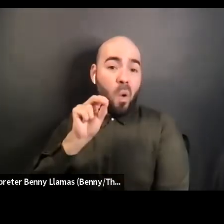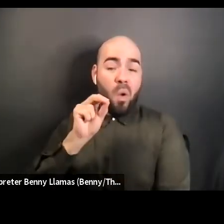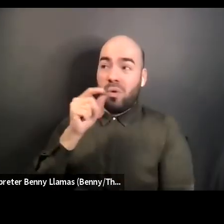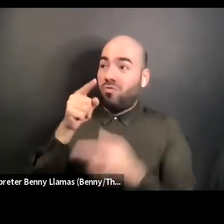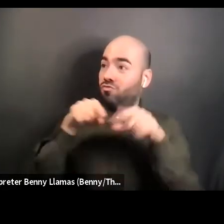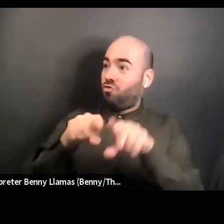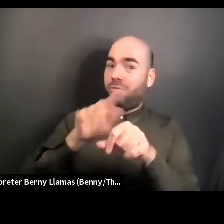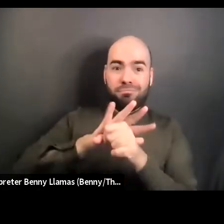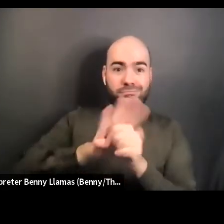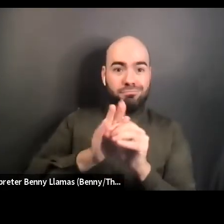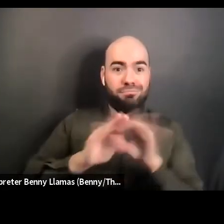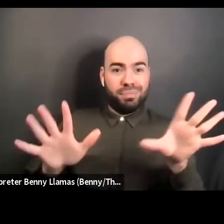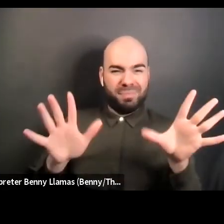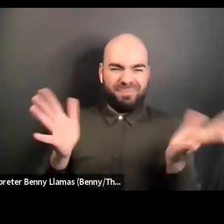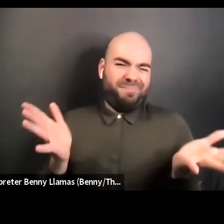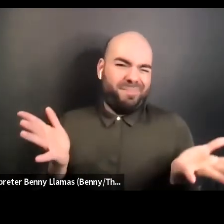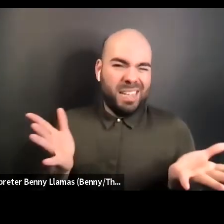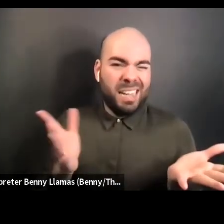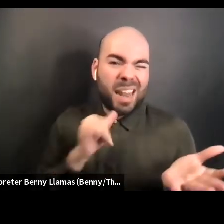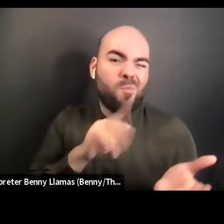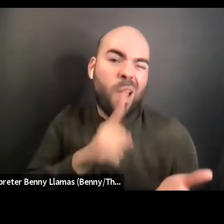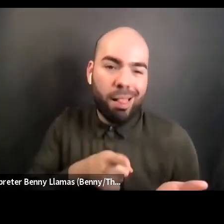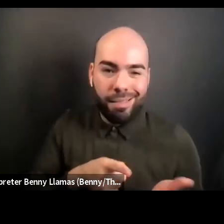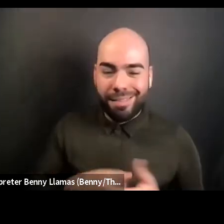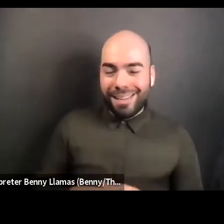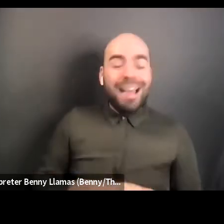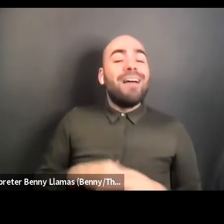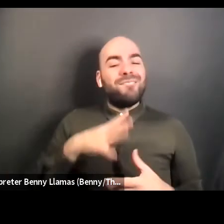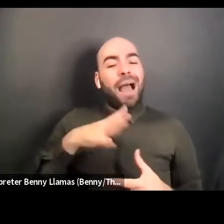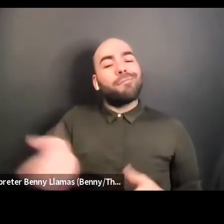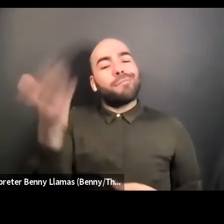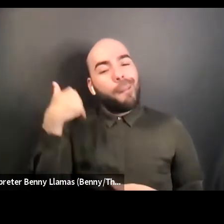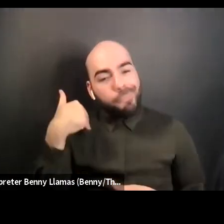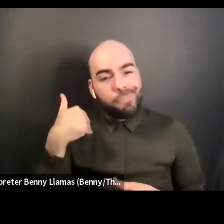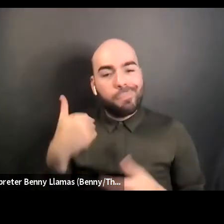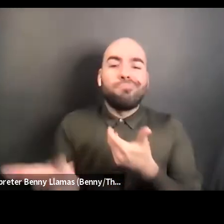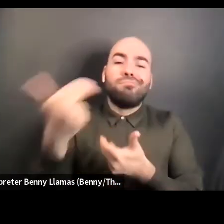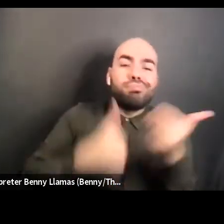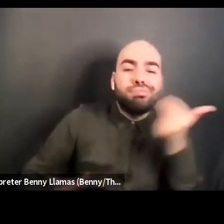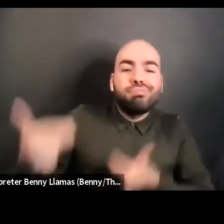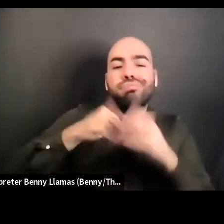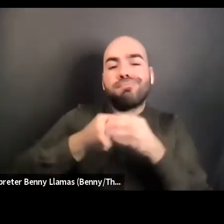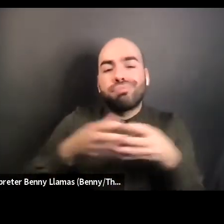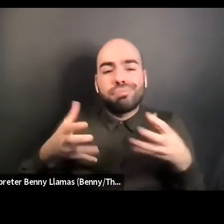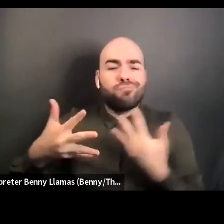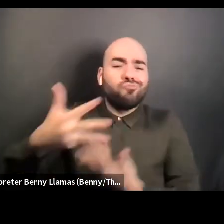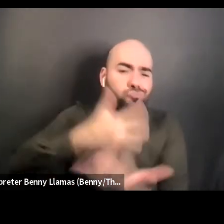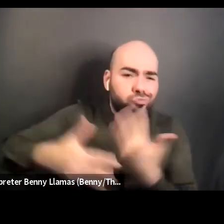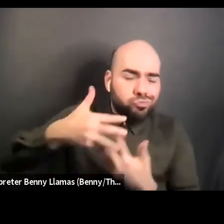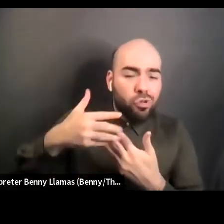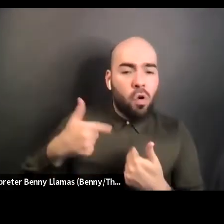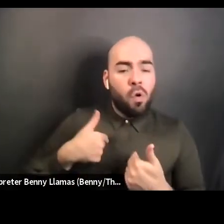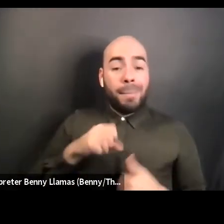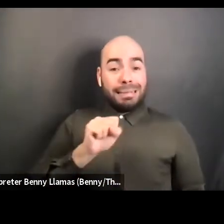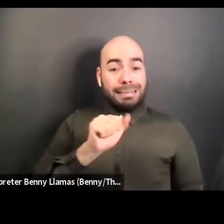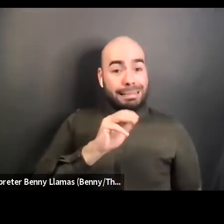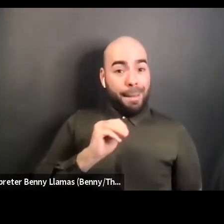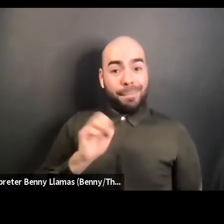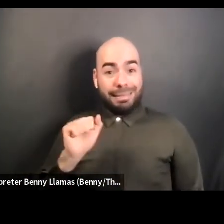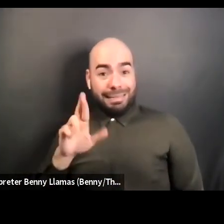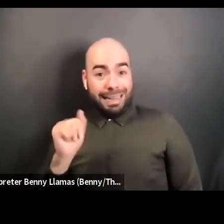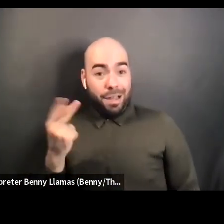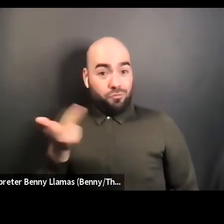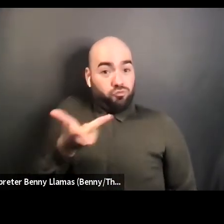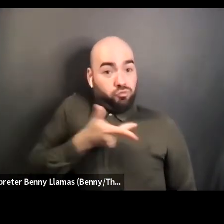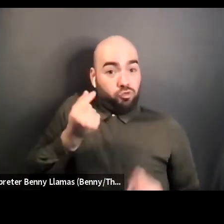because that doesn't count, please come hang out with us. Sam, Sarah, and I are going to be hosting a informal happy hour space.